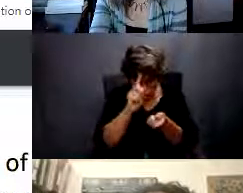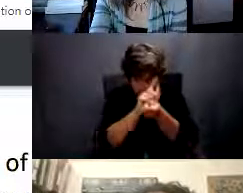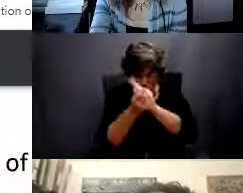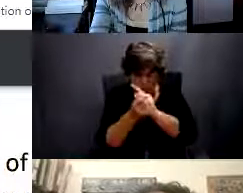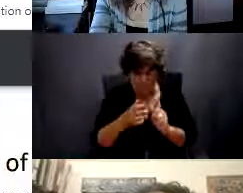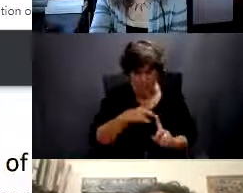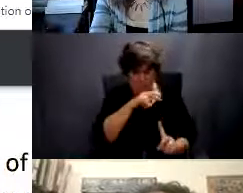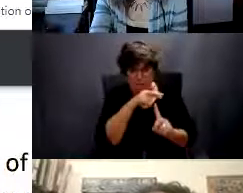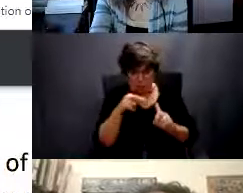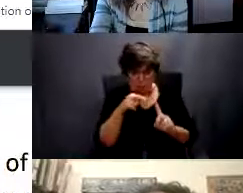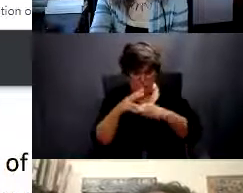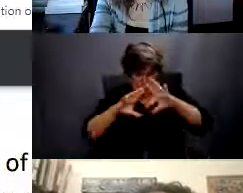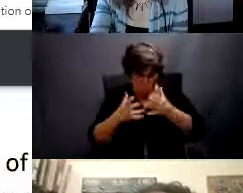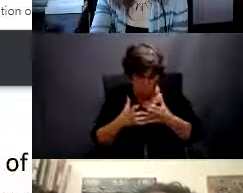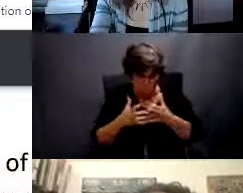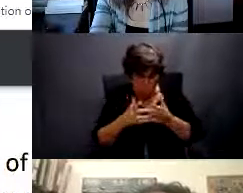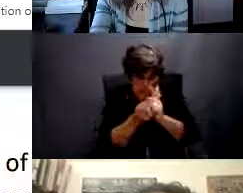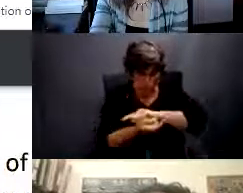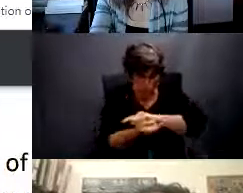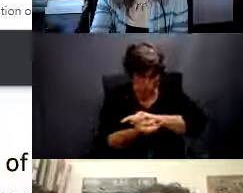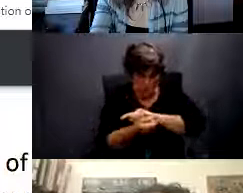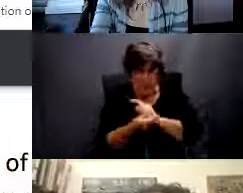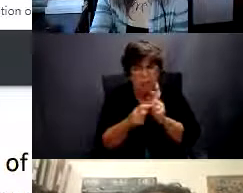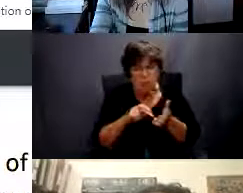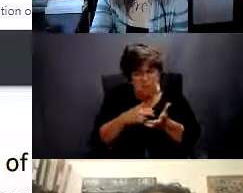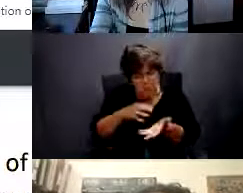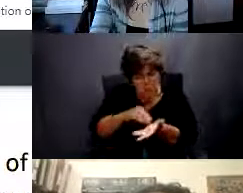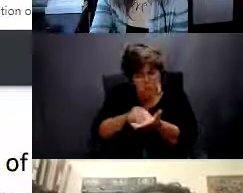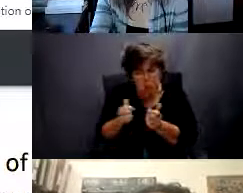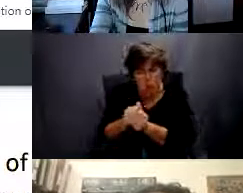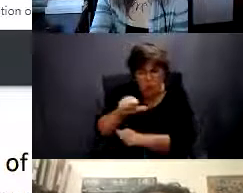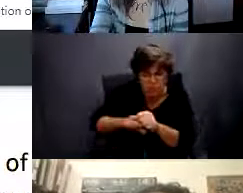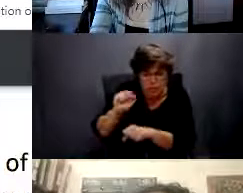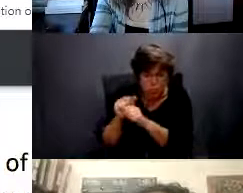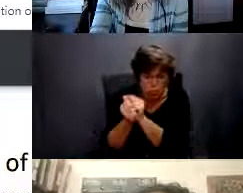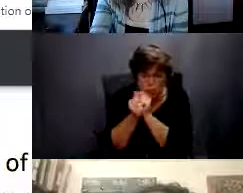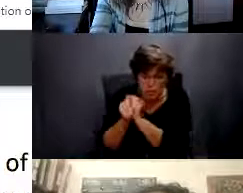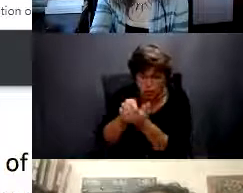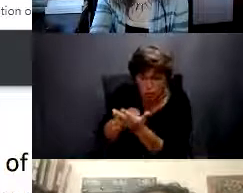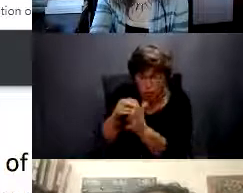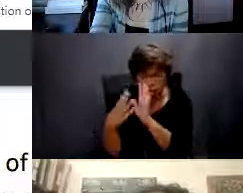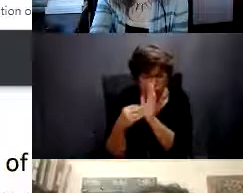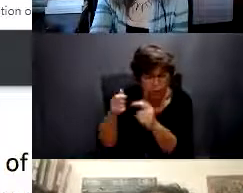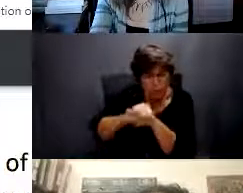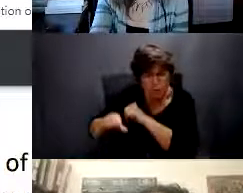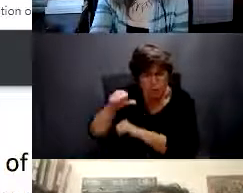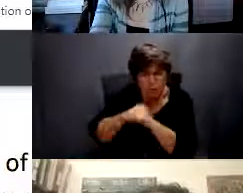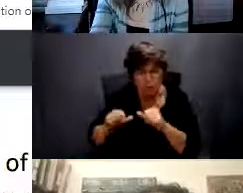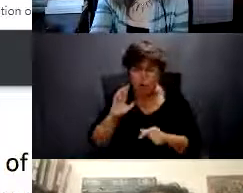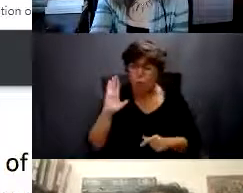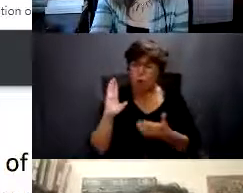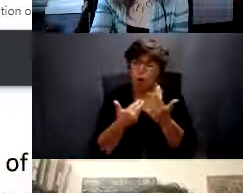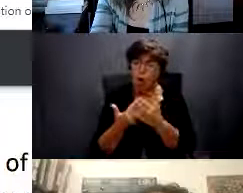is often a component of learning alongside others. Each of us have biases. They do